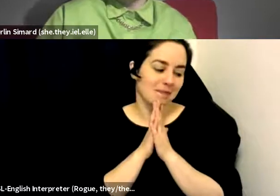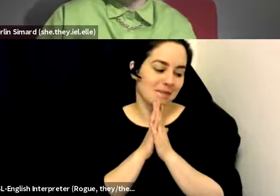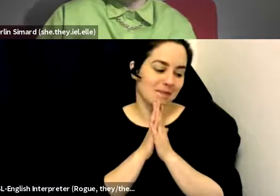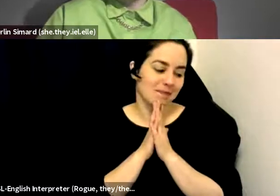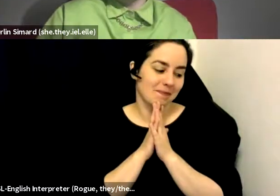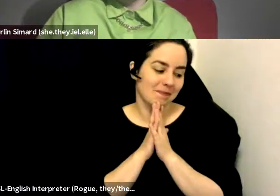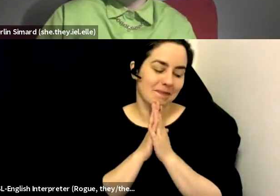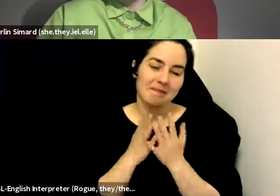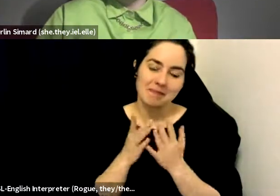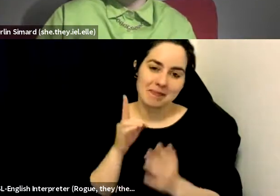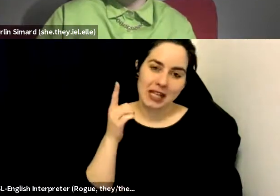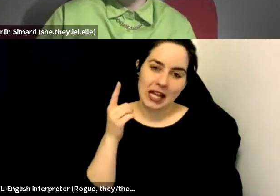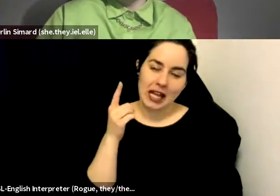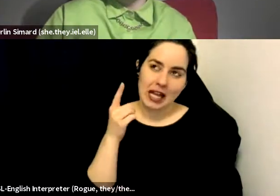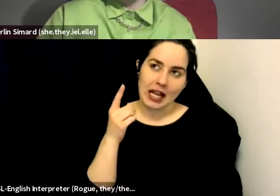I think remembering